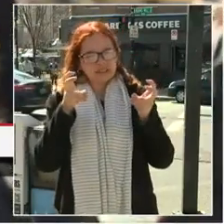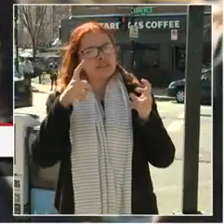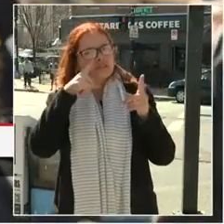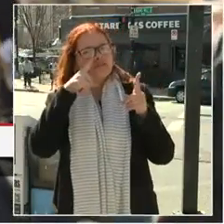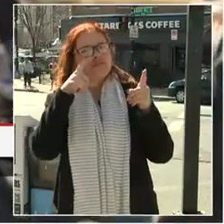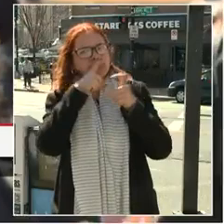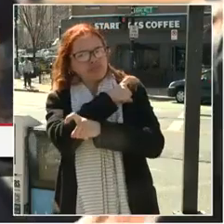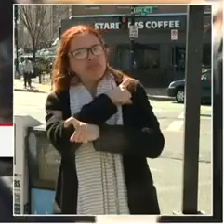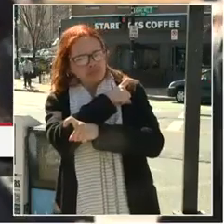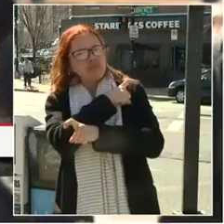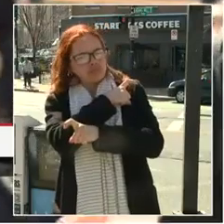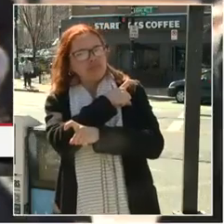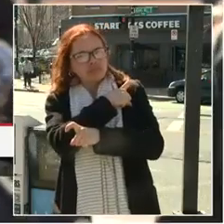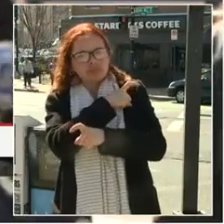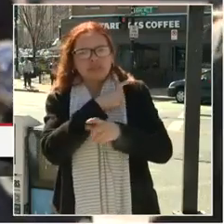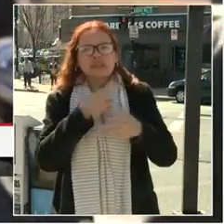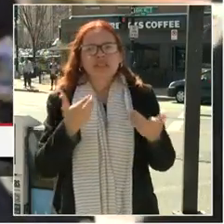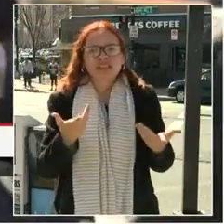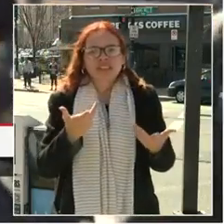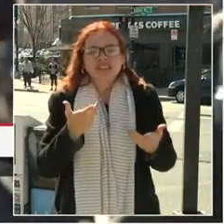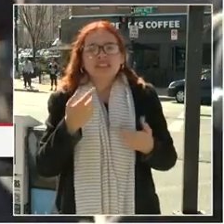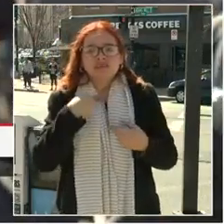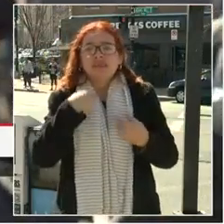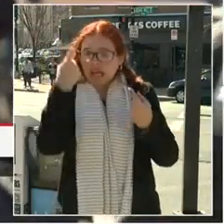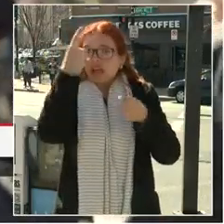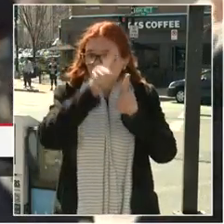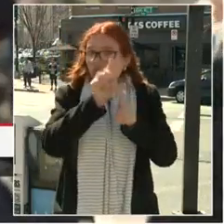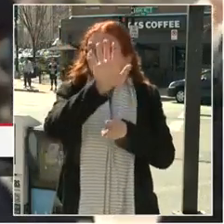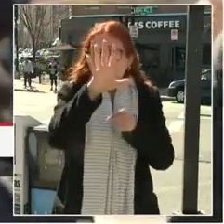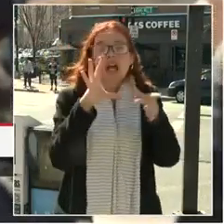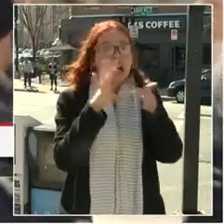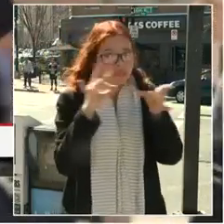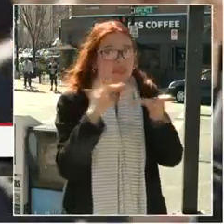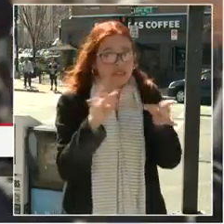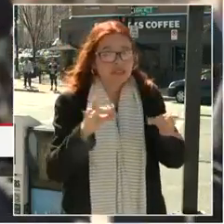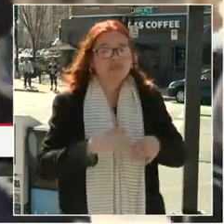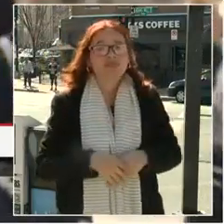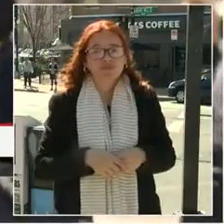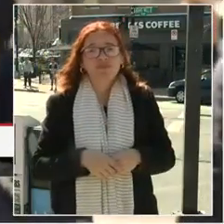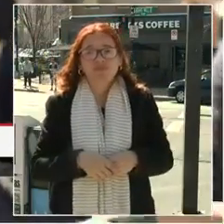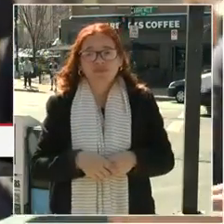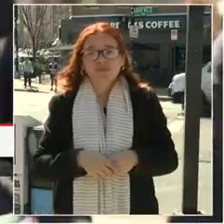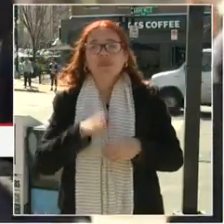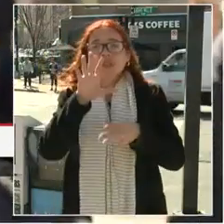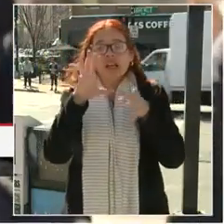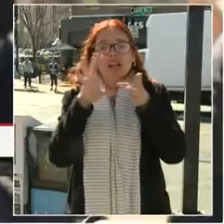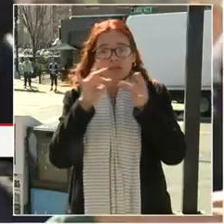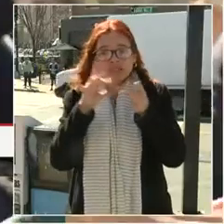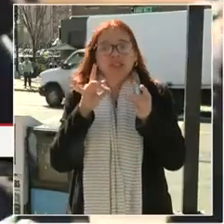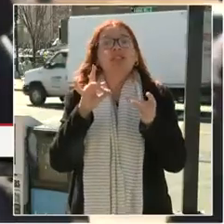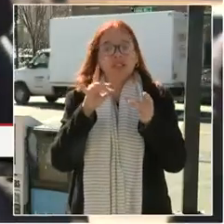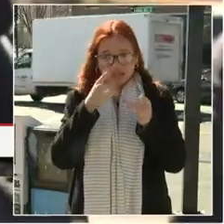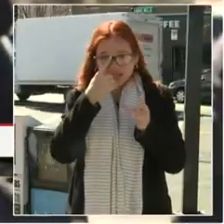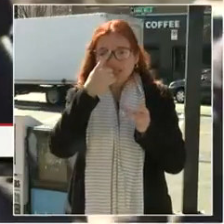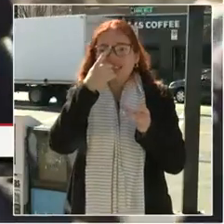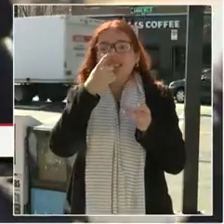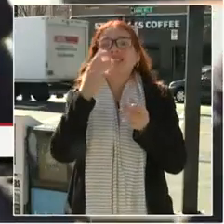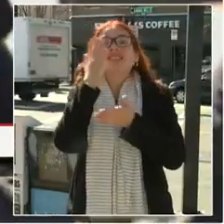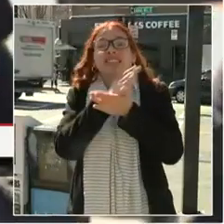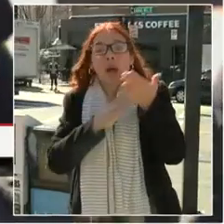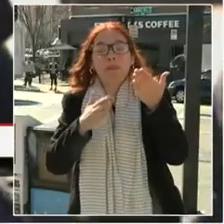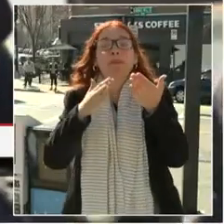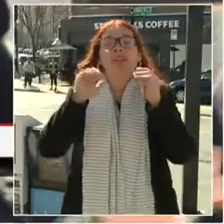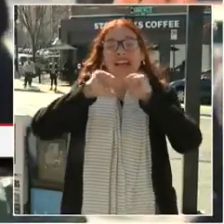I agree with the sentiment. The sentiment is, and even that includes among some of the agencies